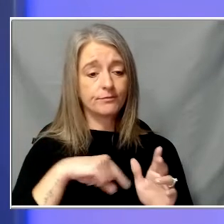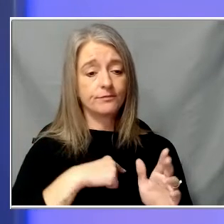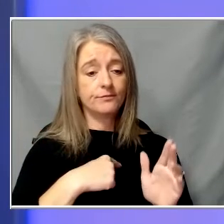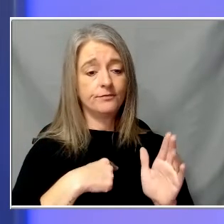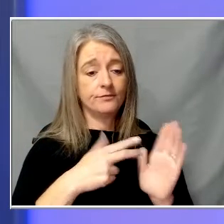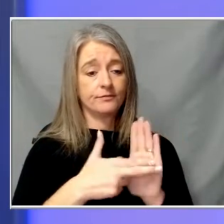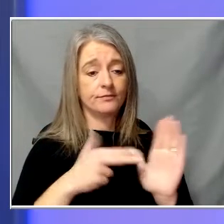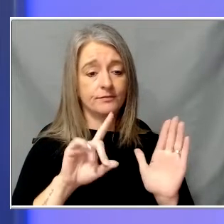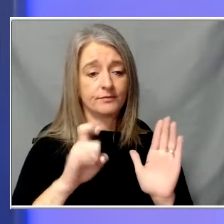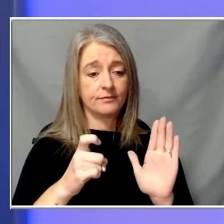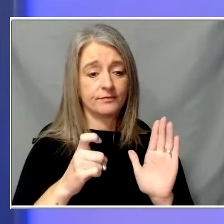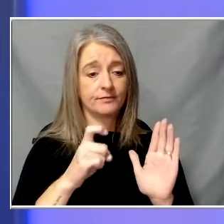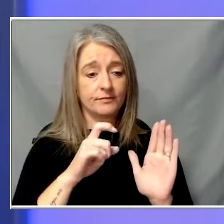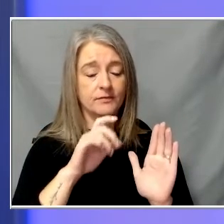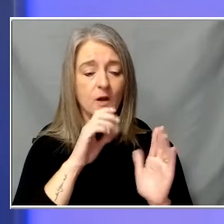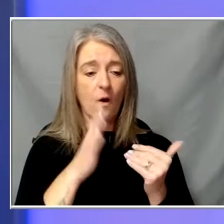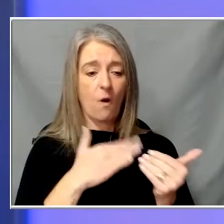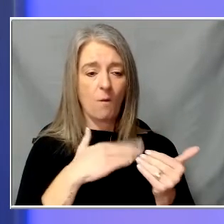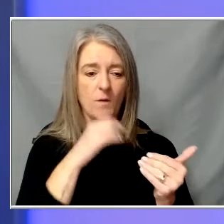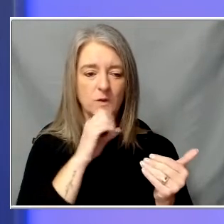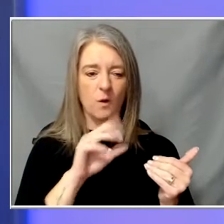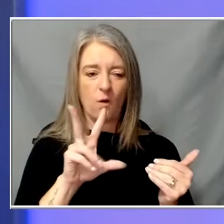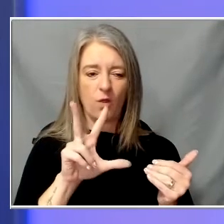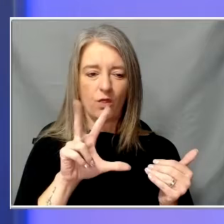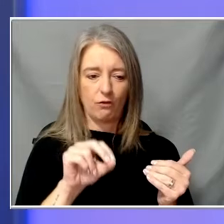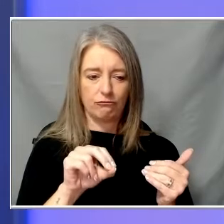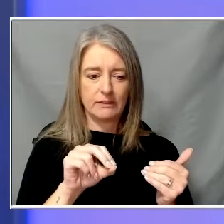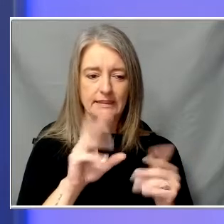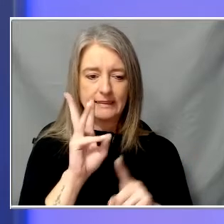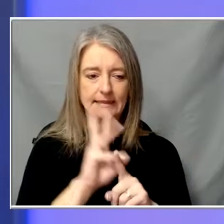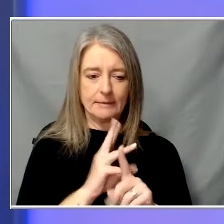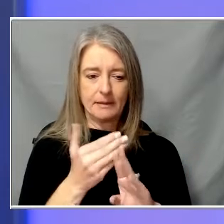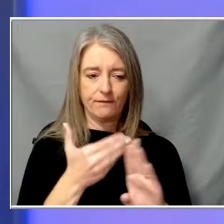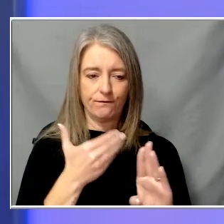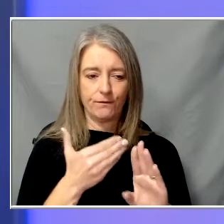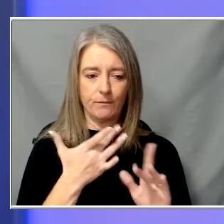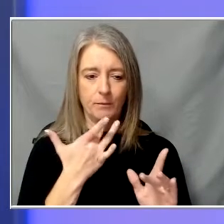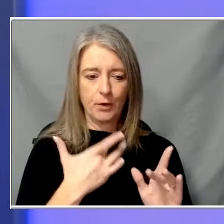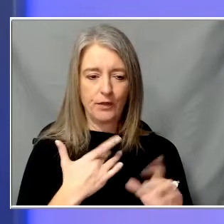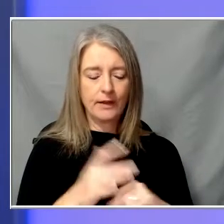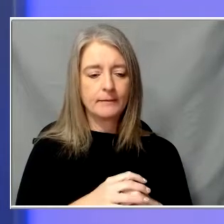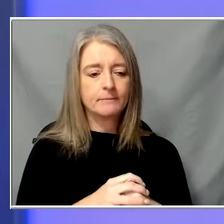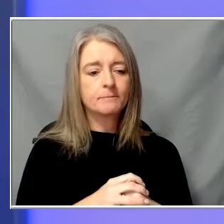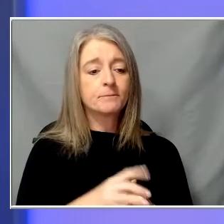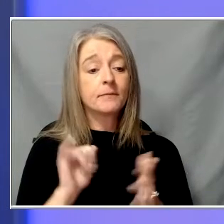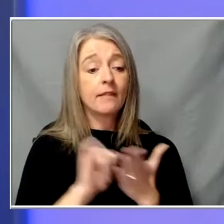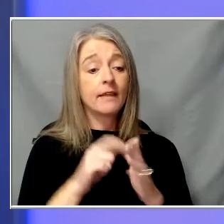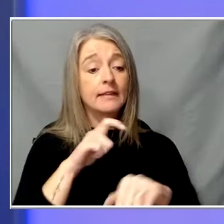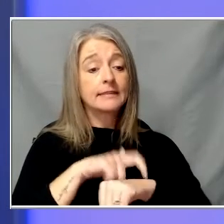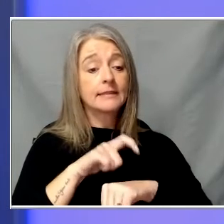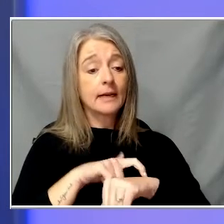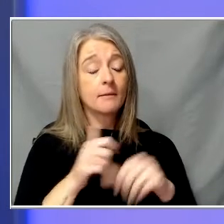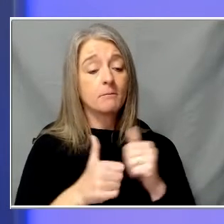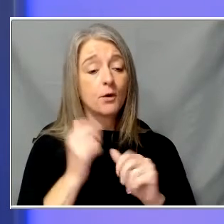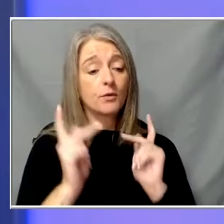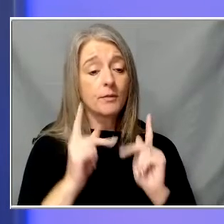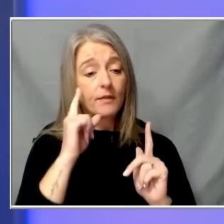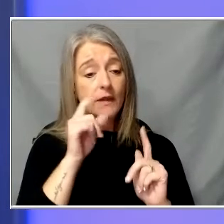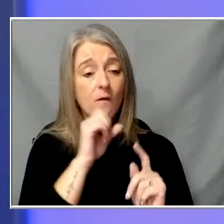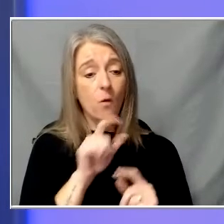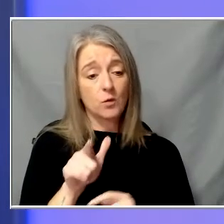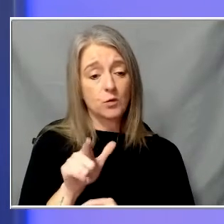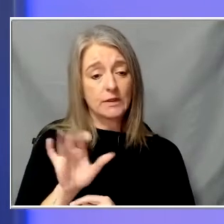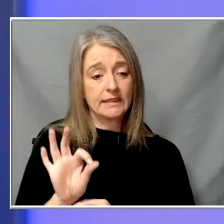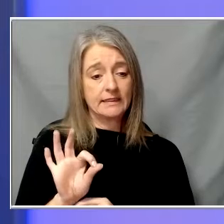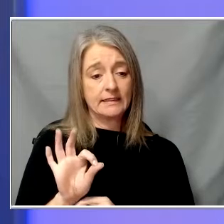months away from my 30th birthday. And at that time, you have to think, most people when they're 29 are